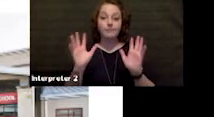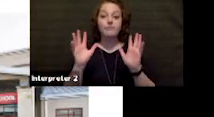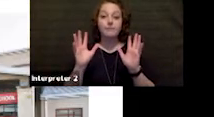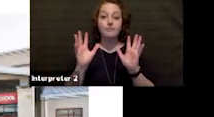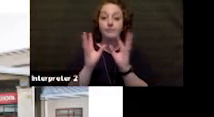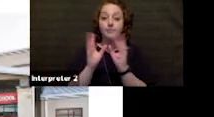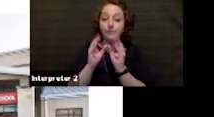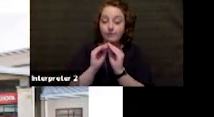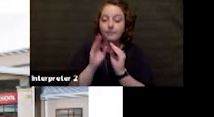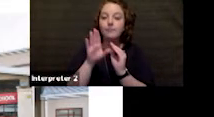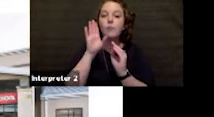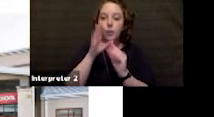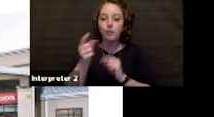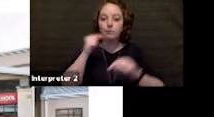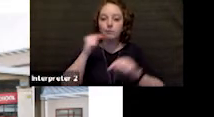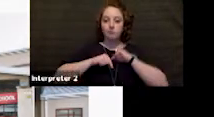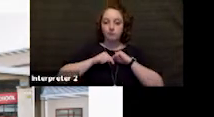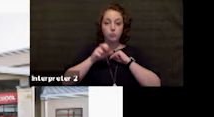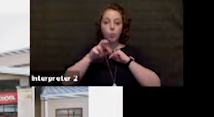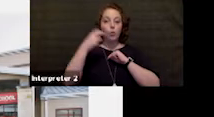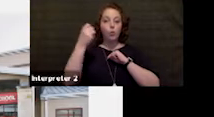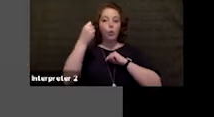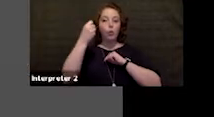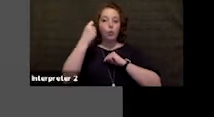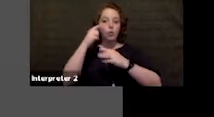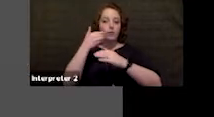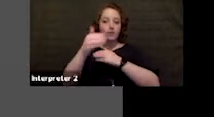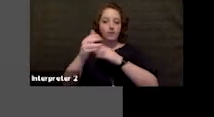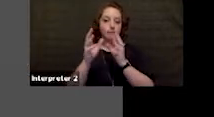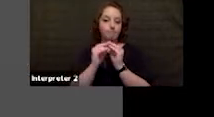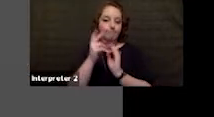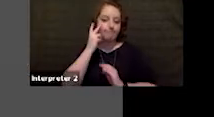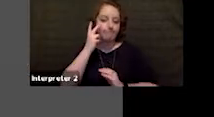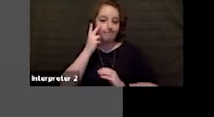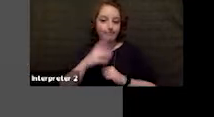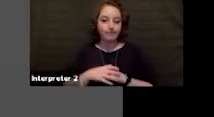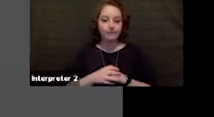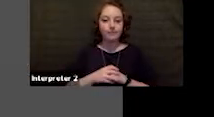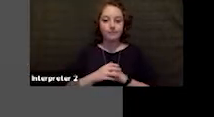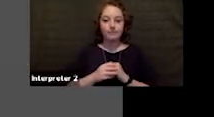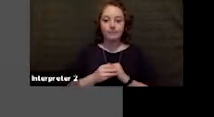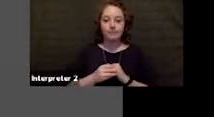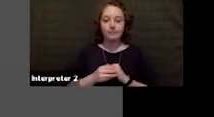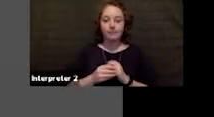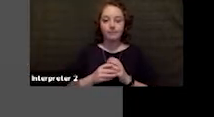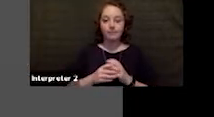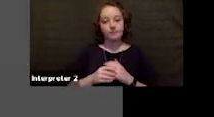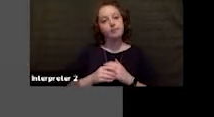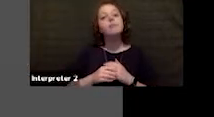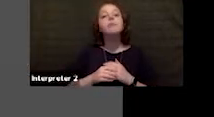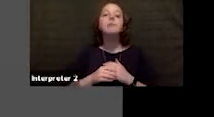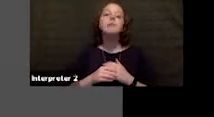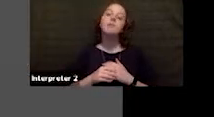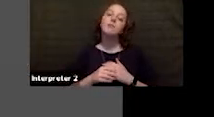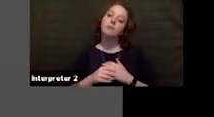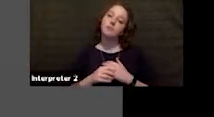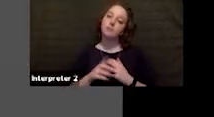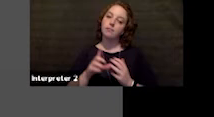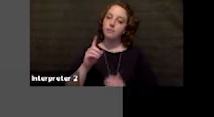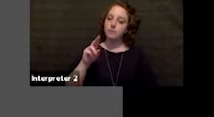these additional questions. And so, Doug, I think I have the next. Oh no, Amy's got the next one.